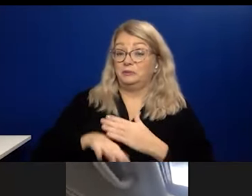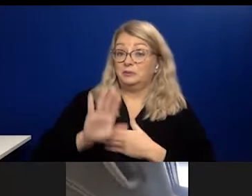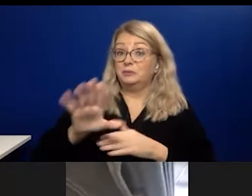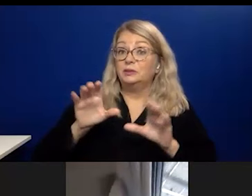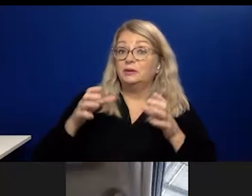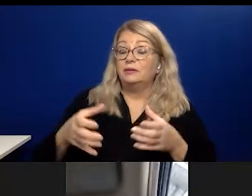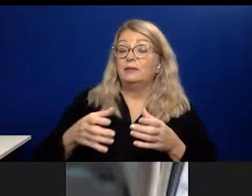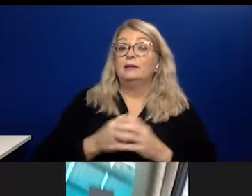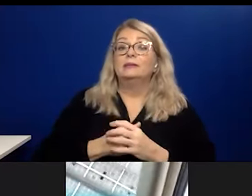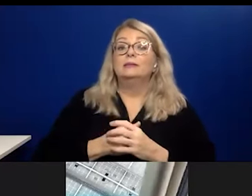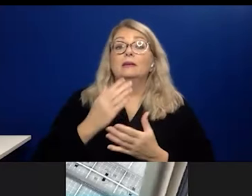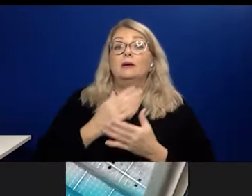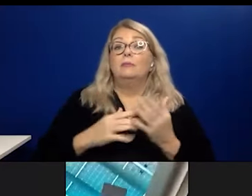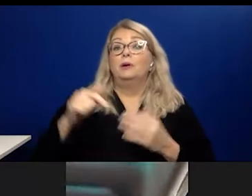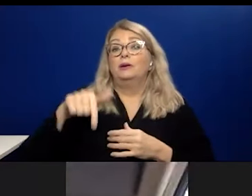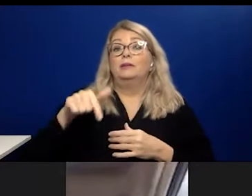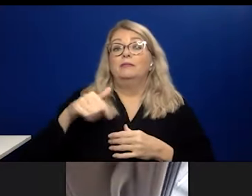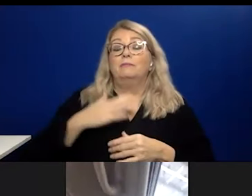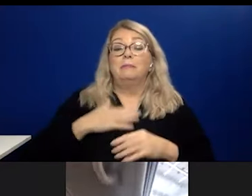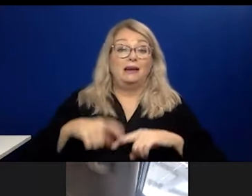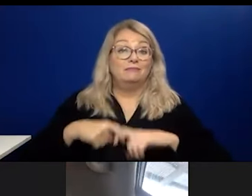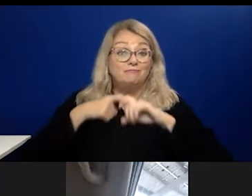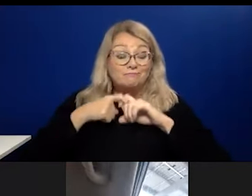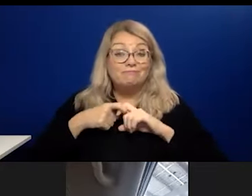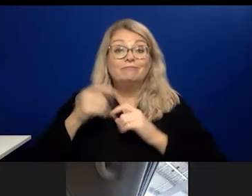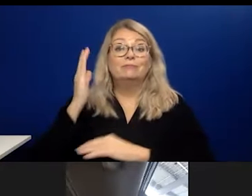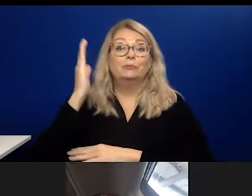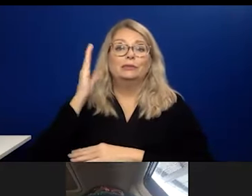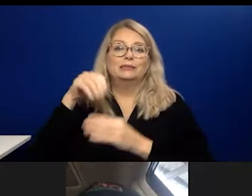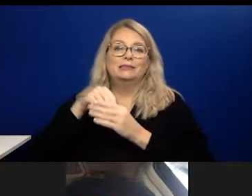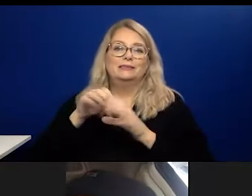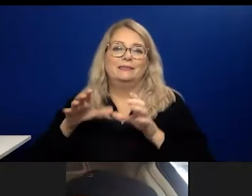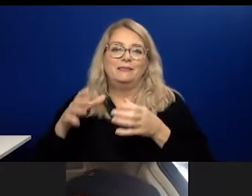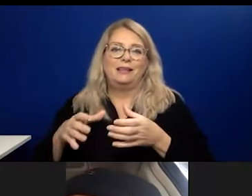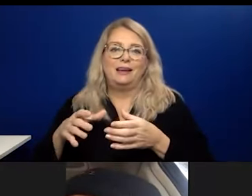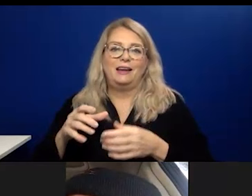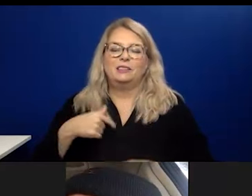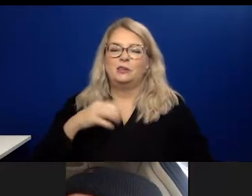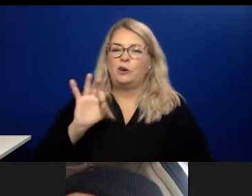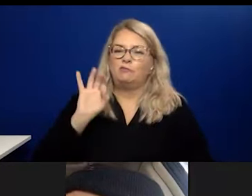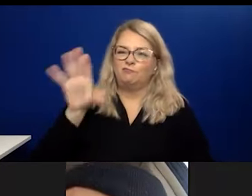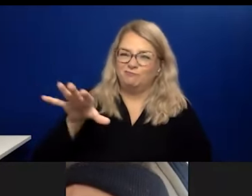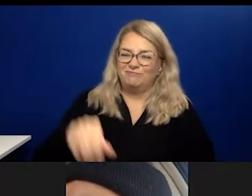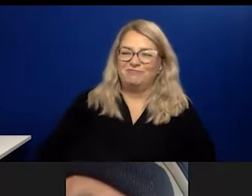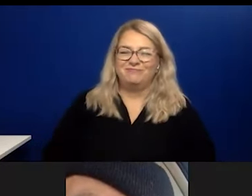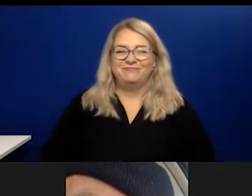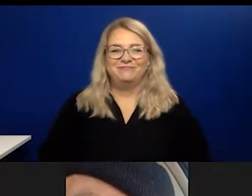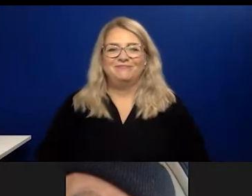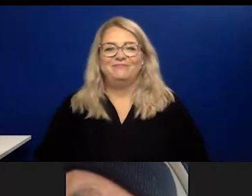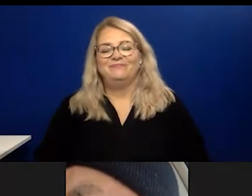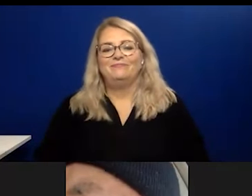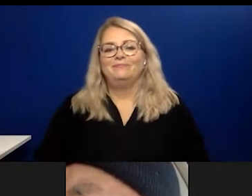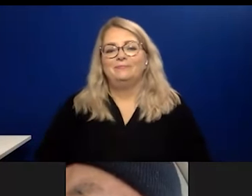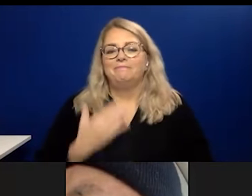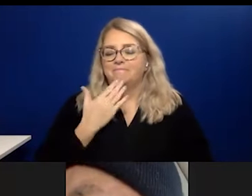sabbatical was if we could present in classes. So I just throw that out there for you. Okay. Thank